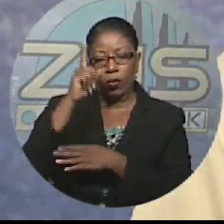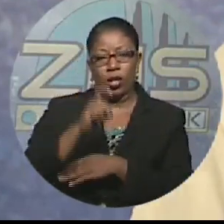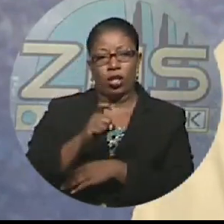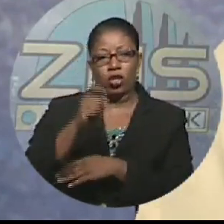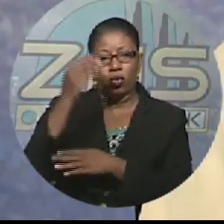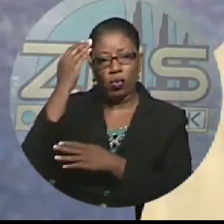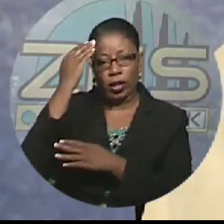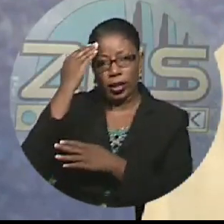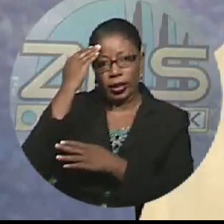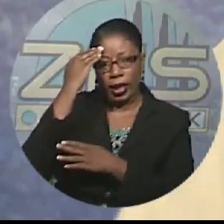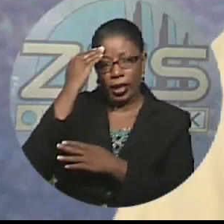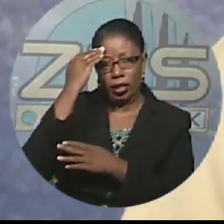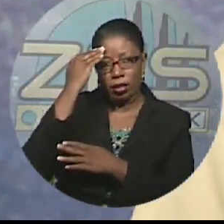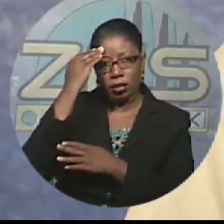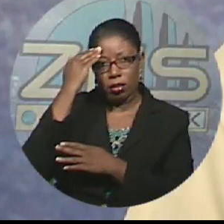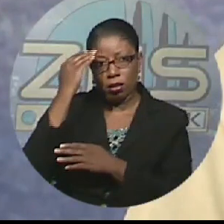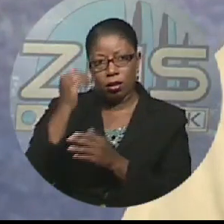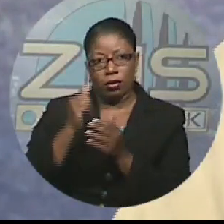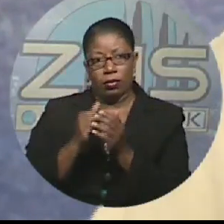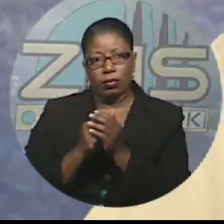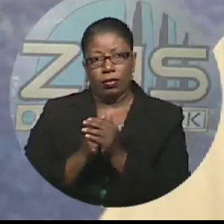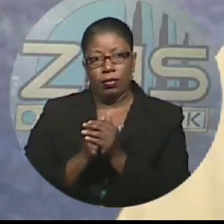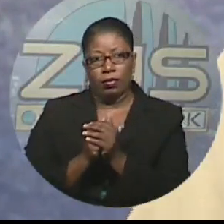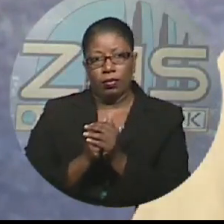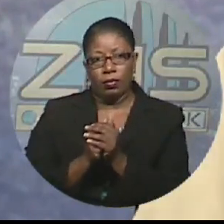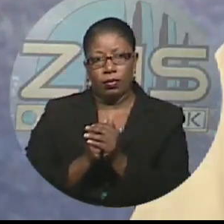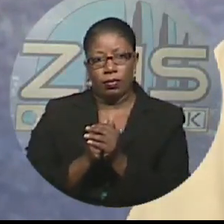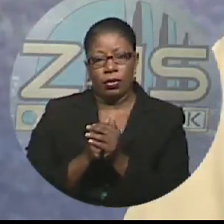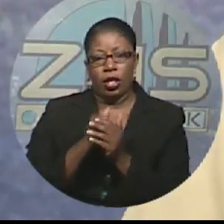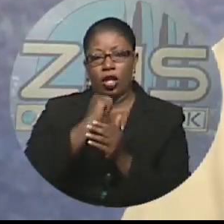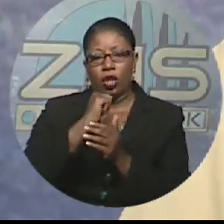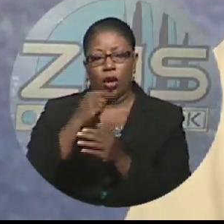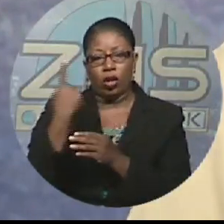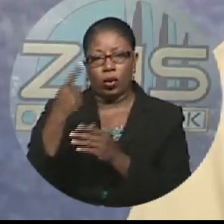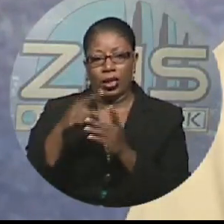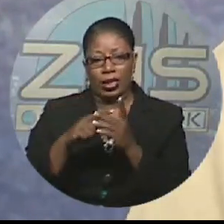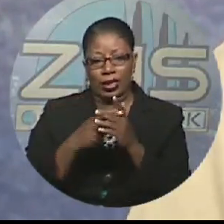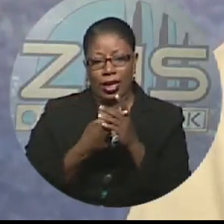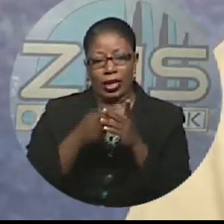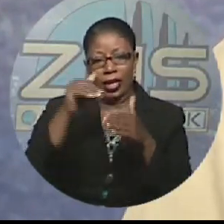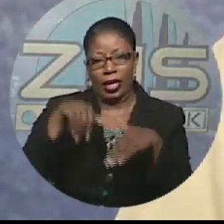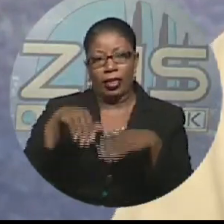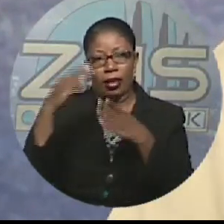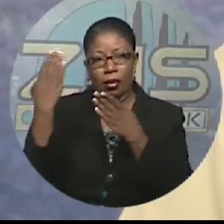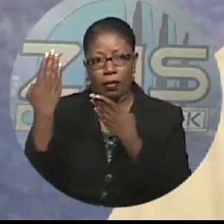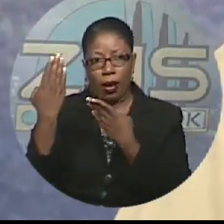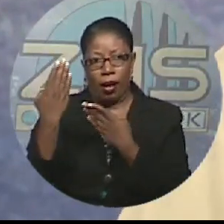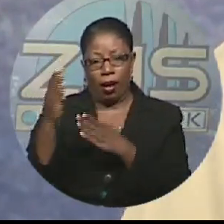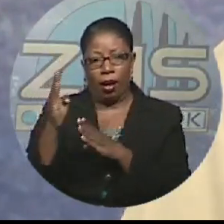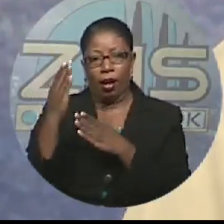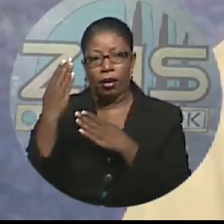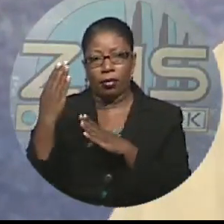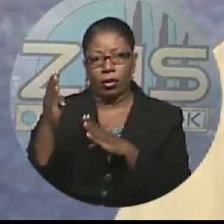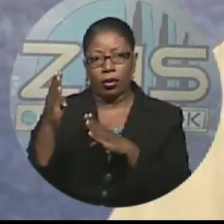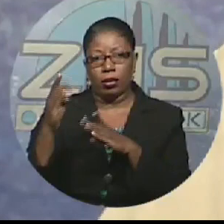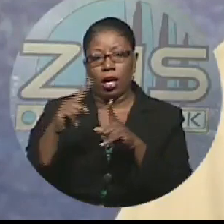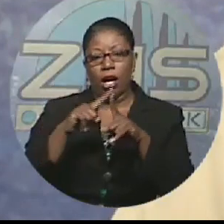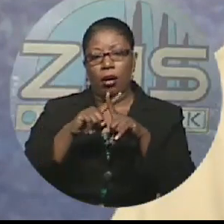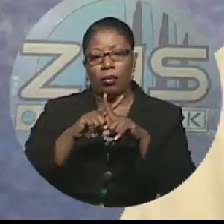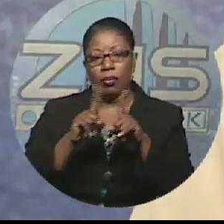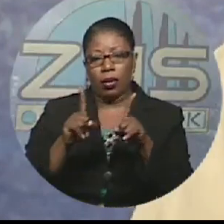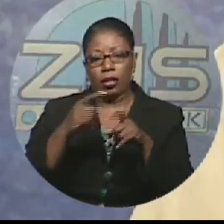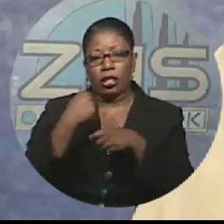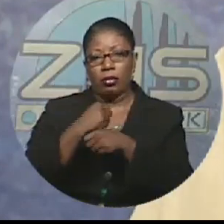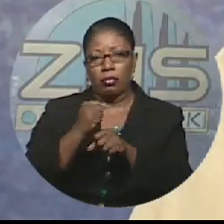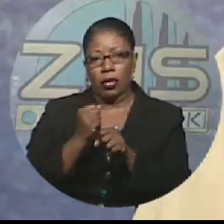recognize, and what a better way of not just launching in the Bahamas, but also making the